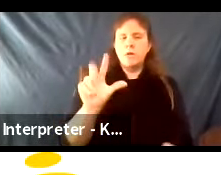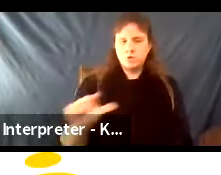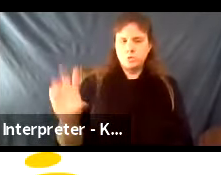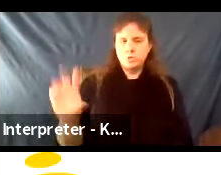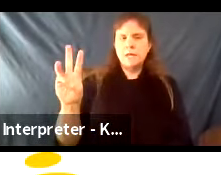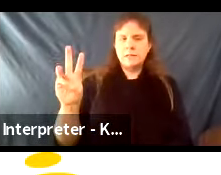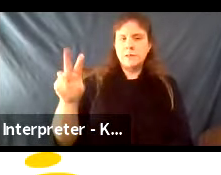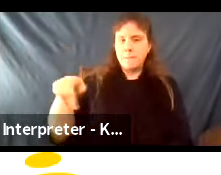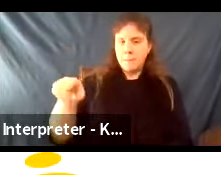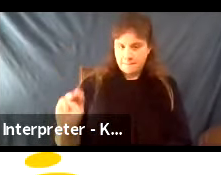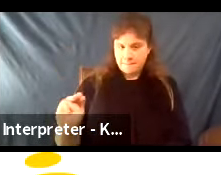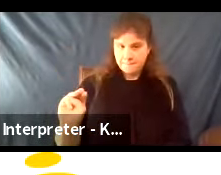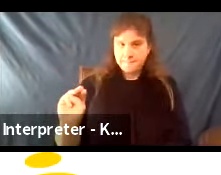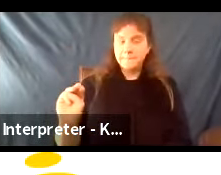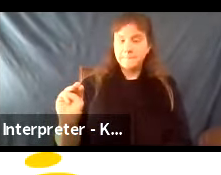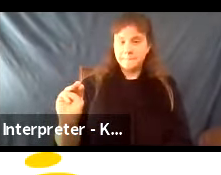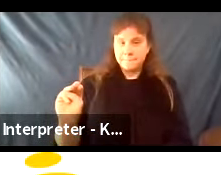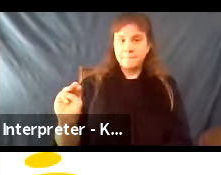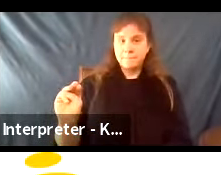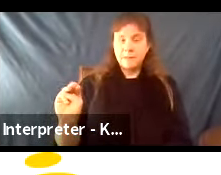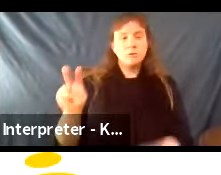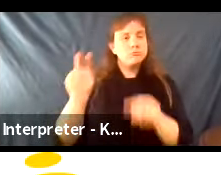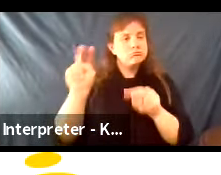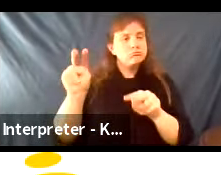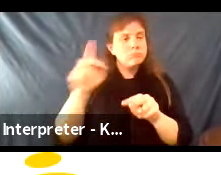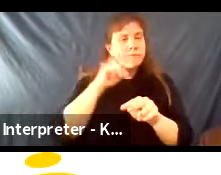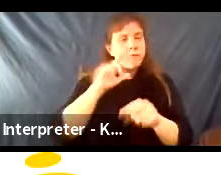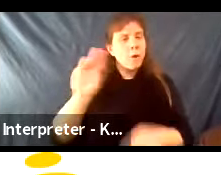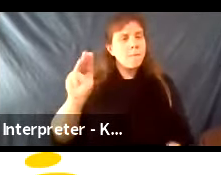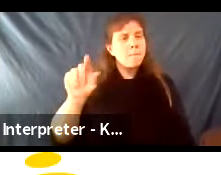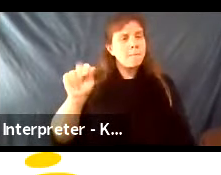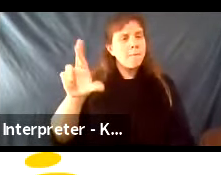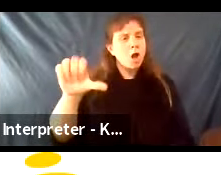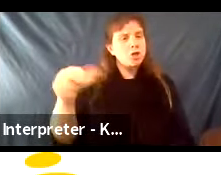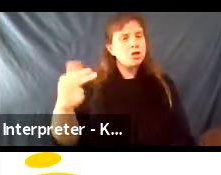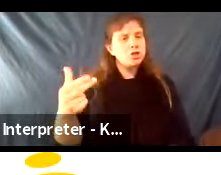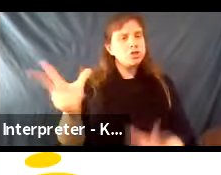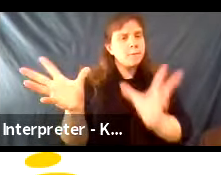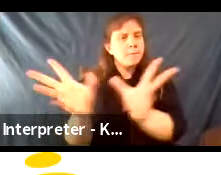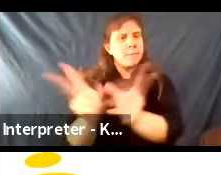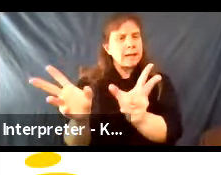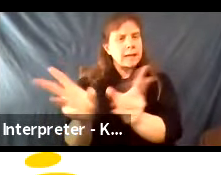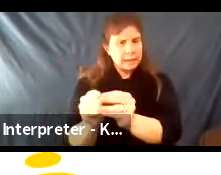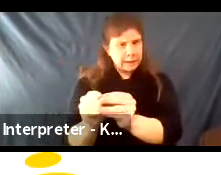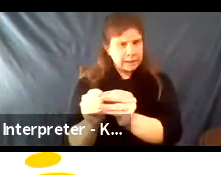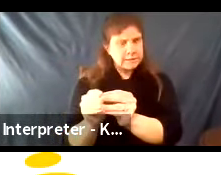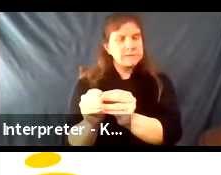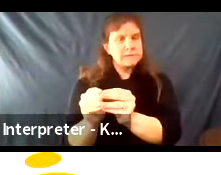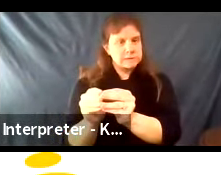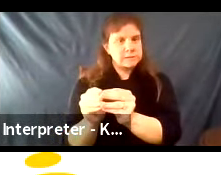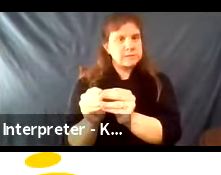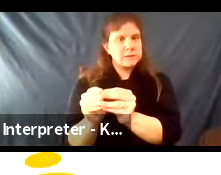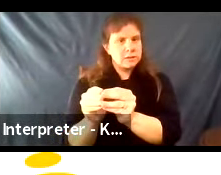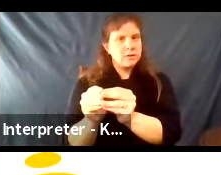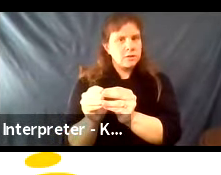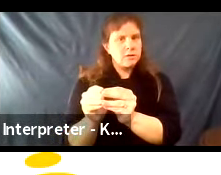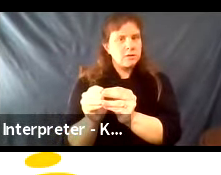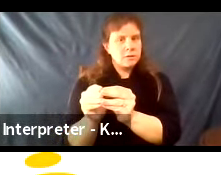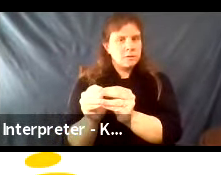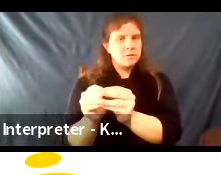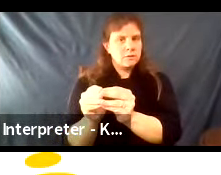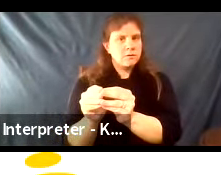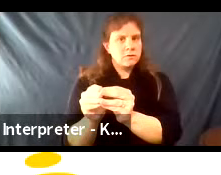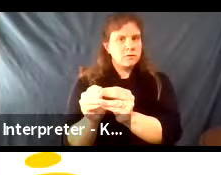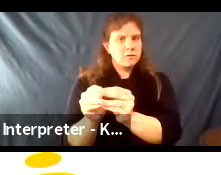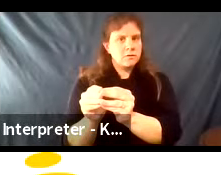We're looking ahead at our March meetings and looking at, I think we have